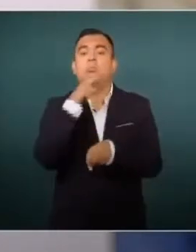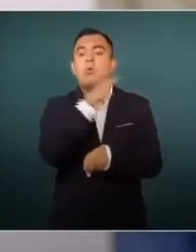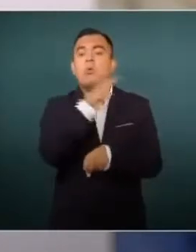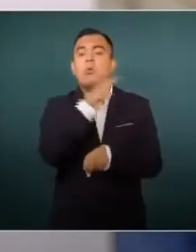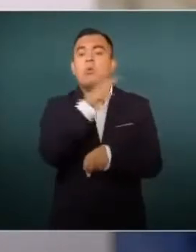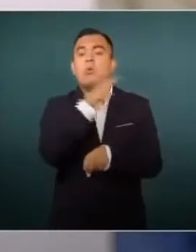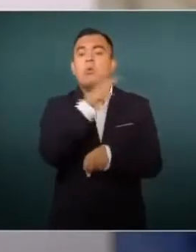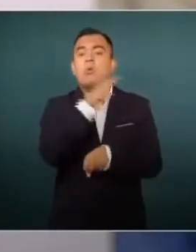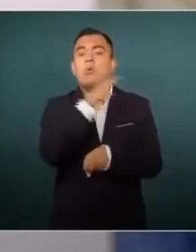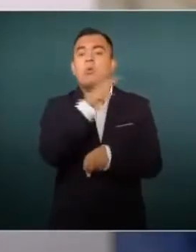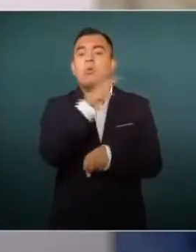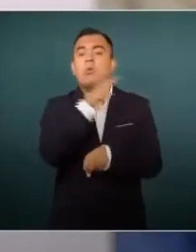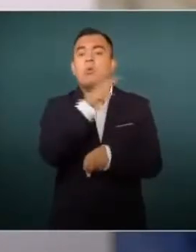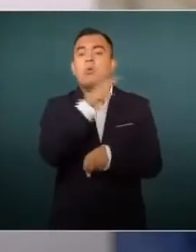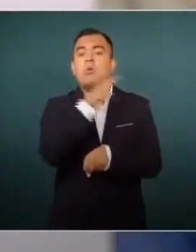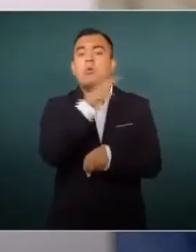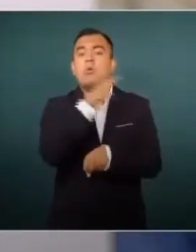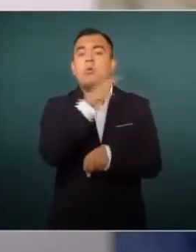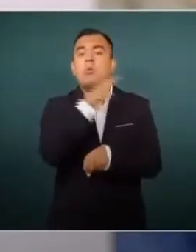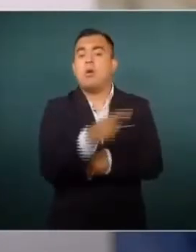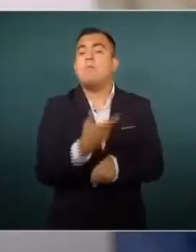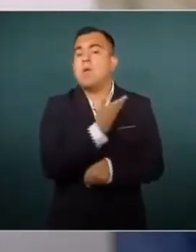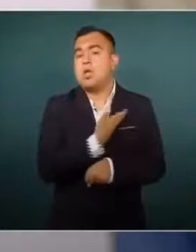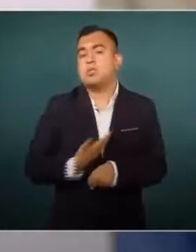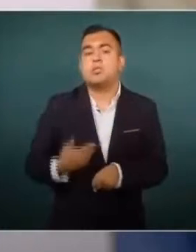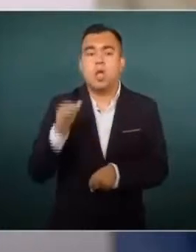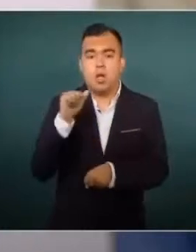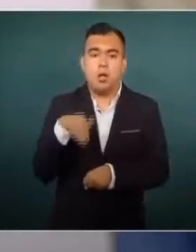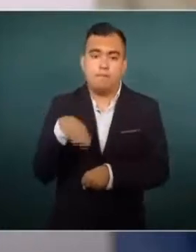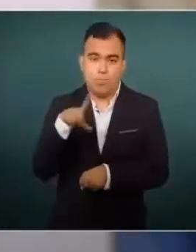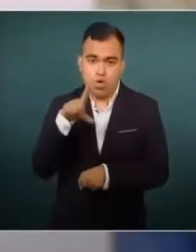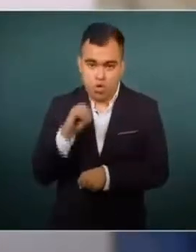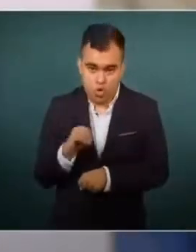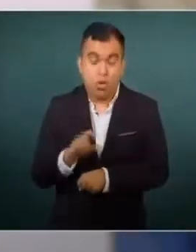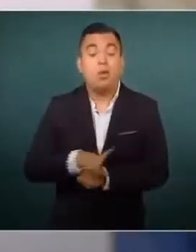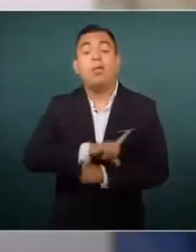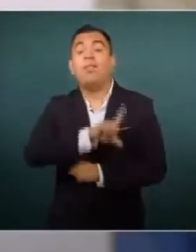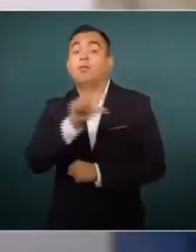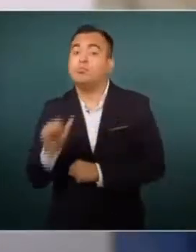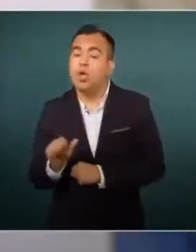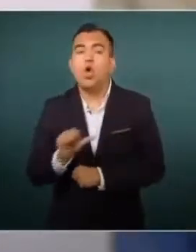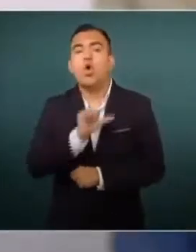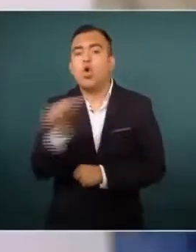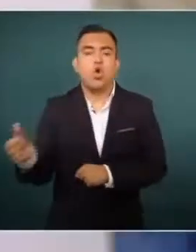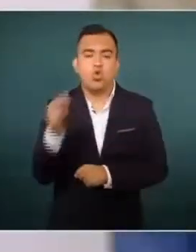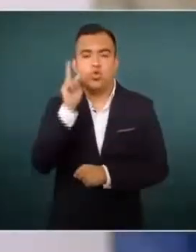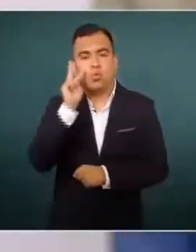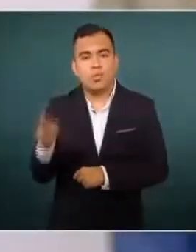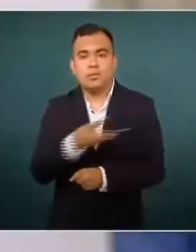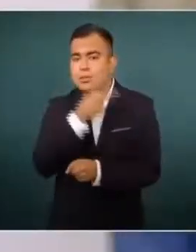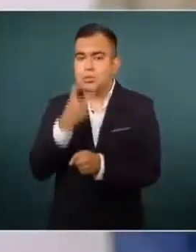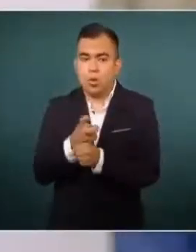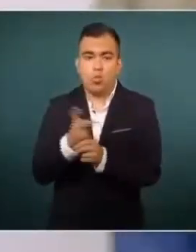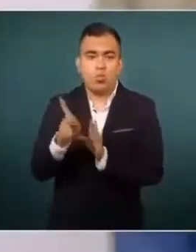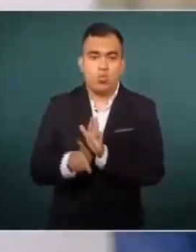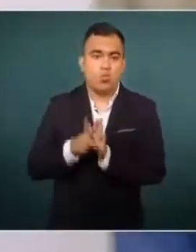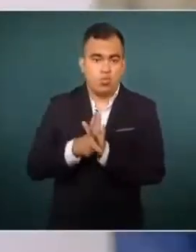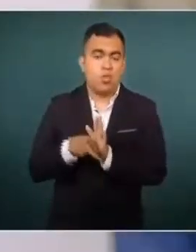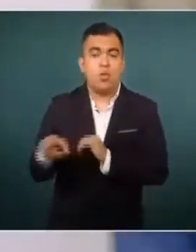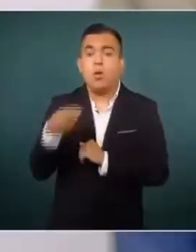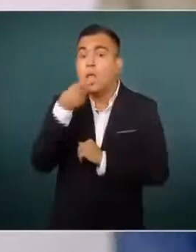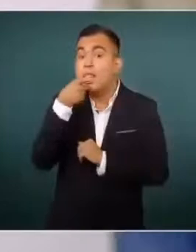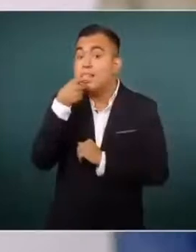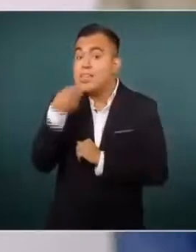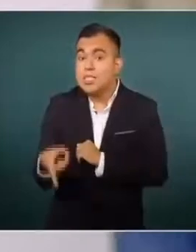ello. regarding this matter. Posteriormente dio otro segundo video donde mencionaba que